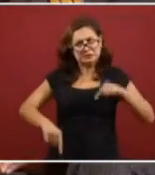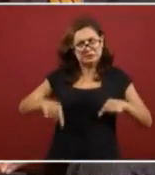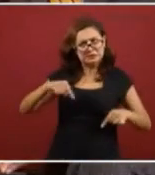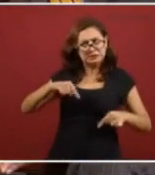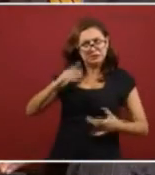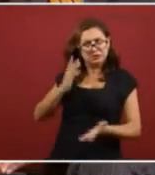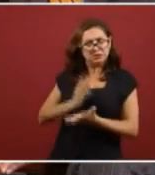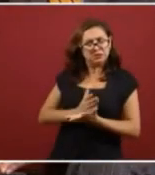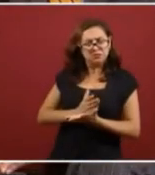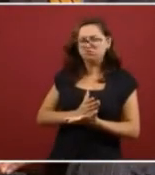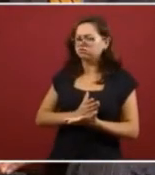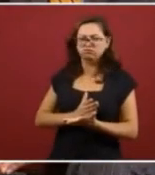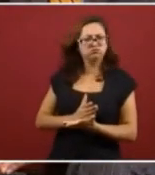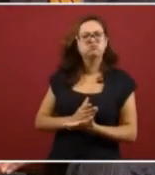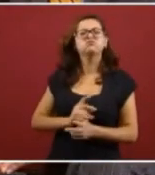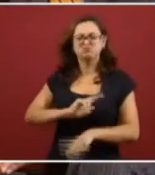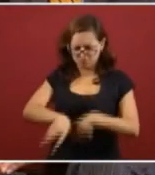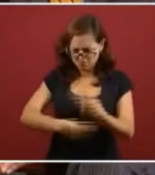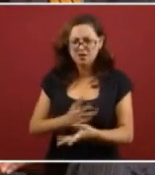going forth.